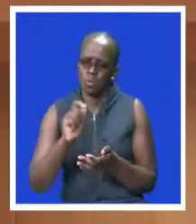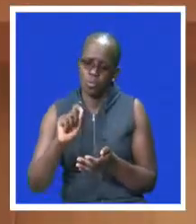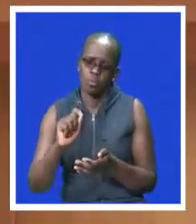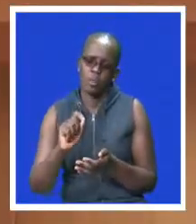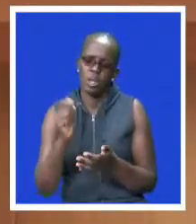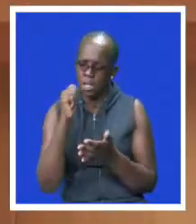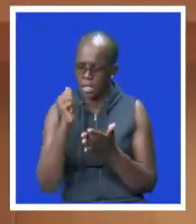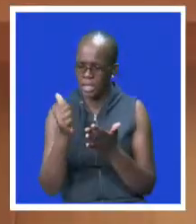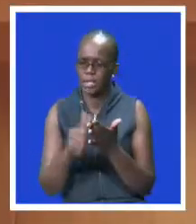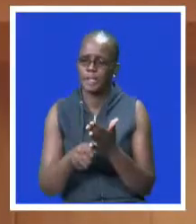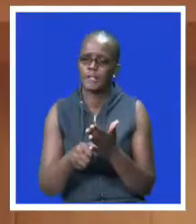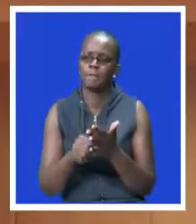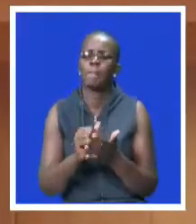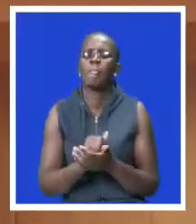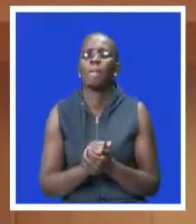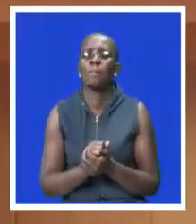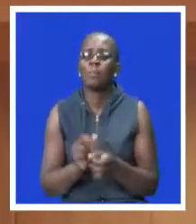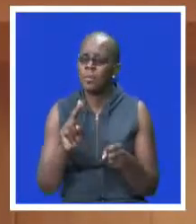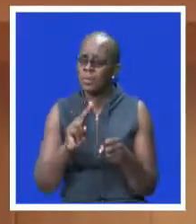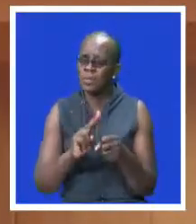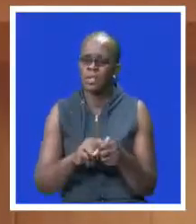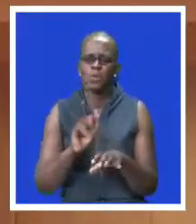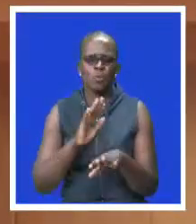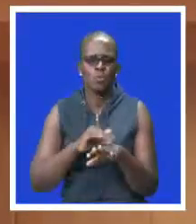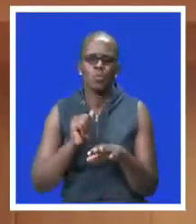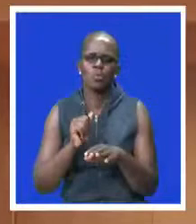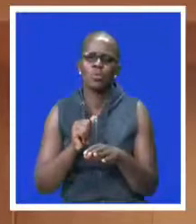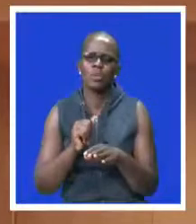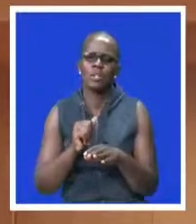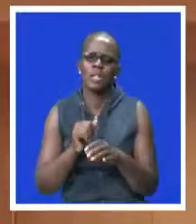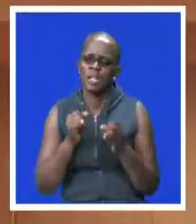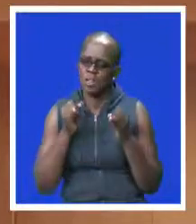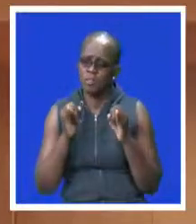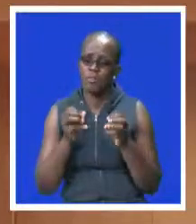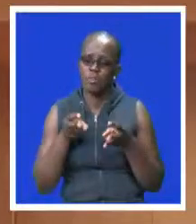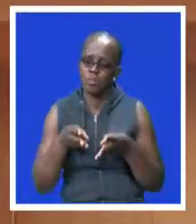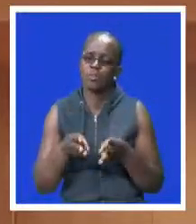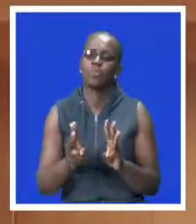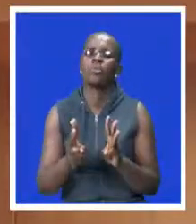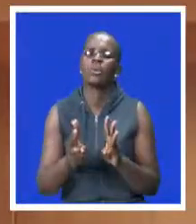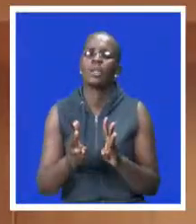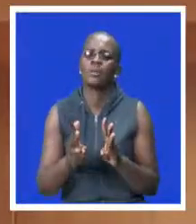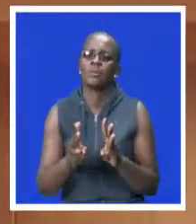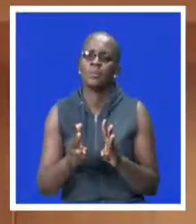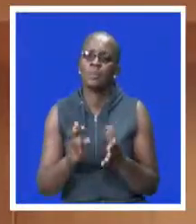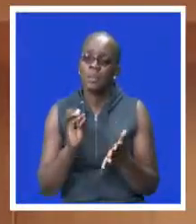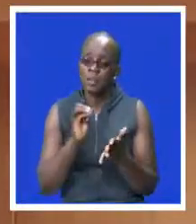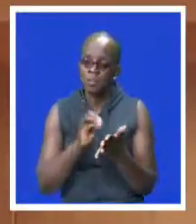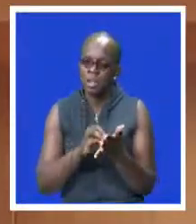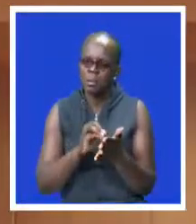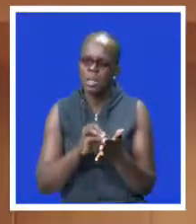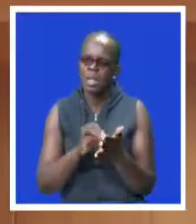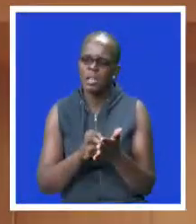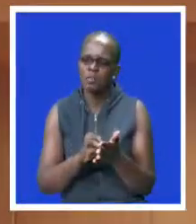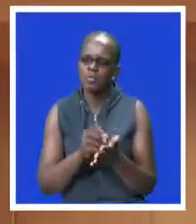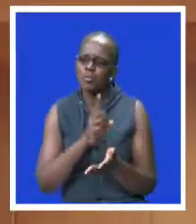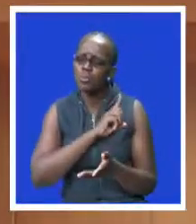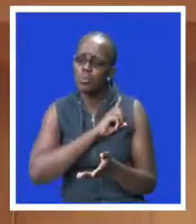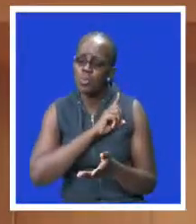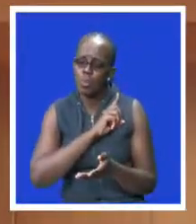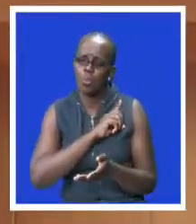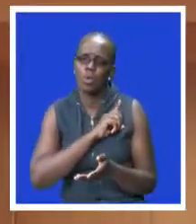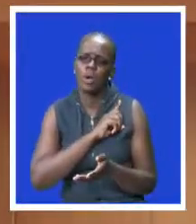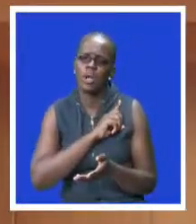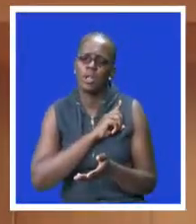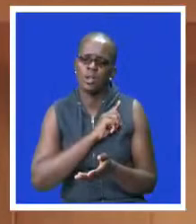just an introduction again to an informal letter. All introductions in academic writing, they have to state the purpose of writing